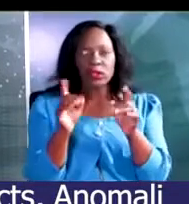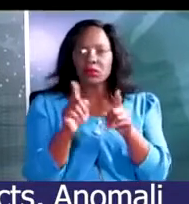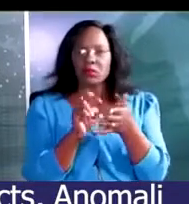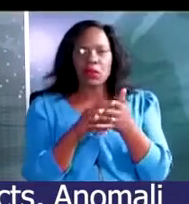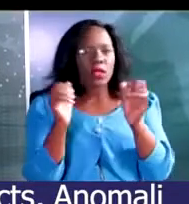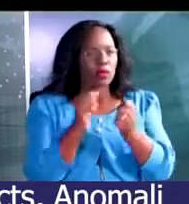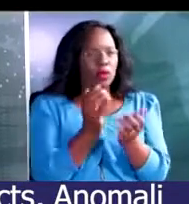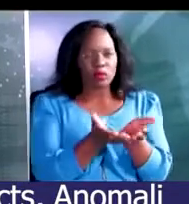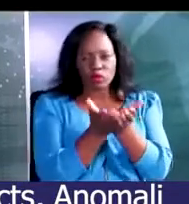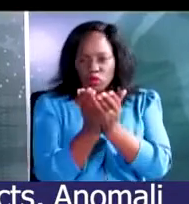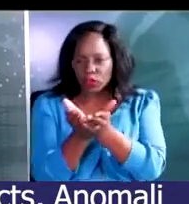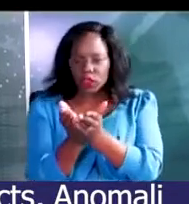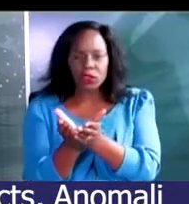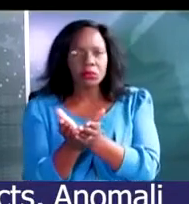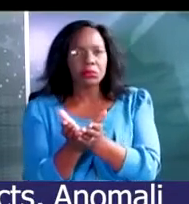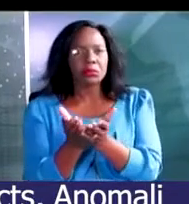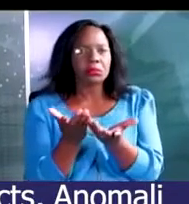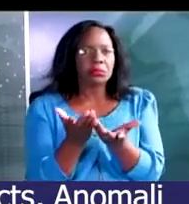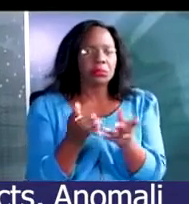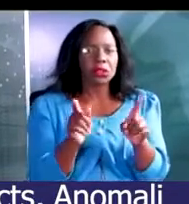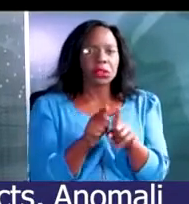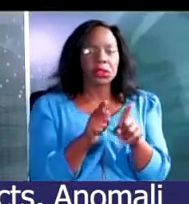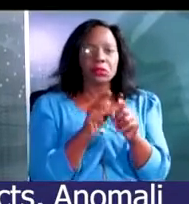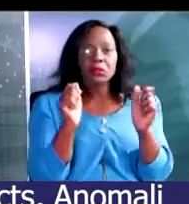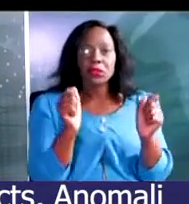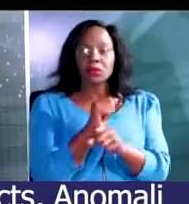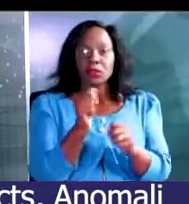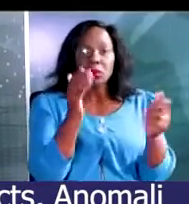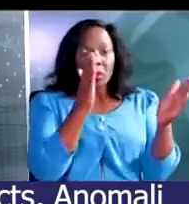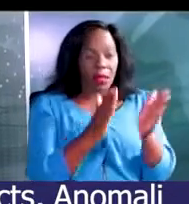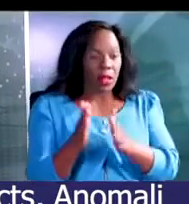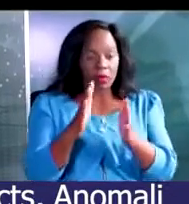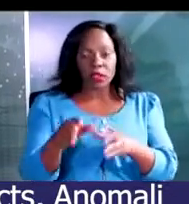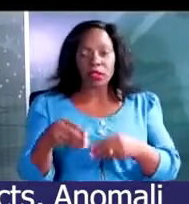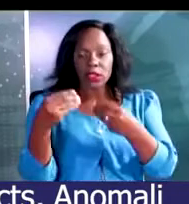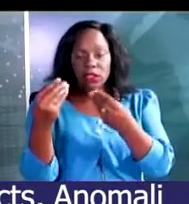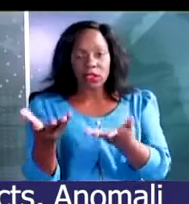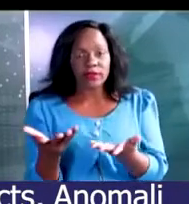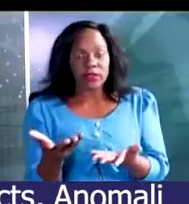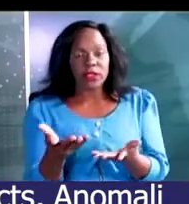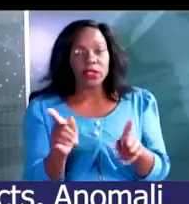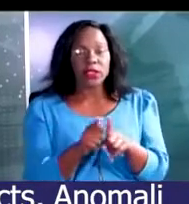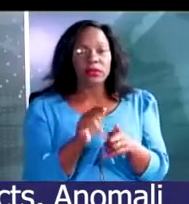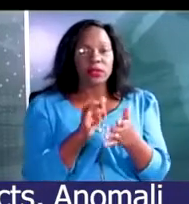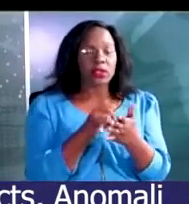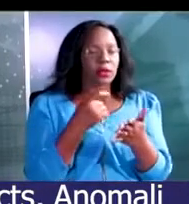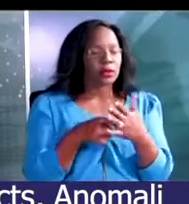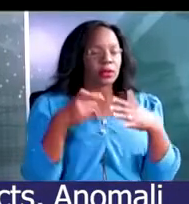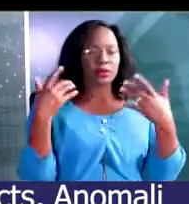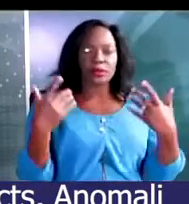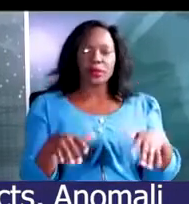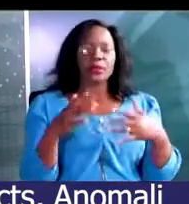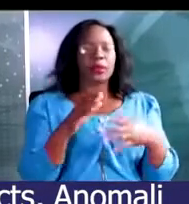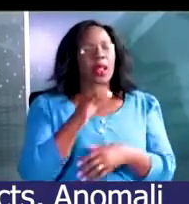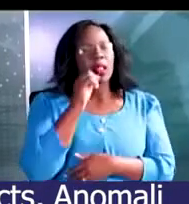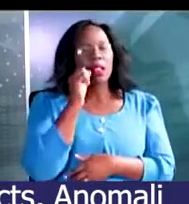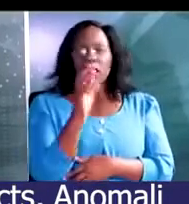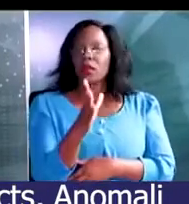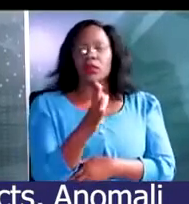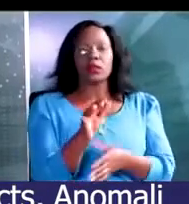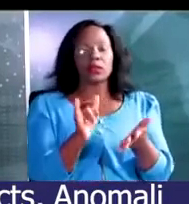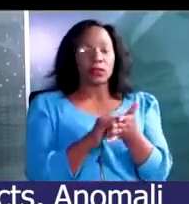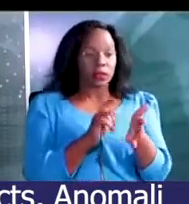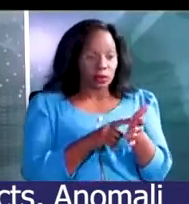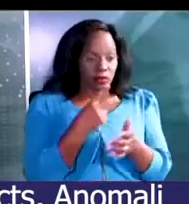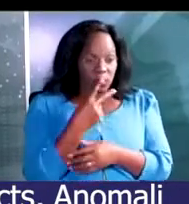ship shipments when they should, not being able to schedule deliveries. The costs are phenomenal. So when you look at the cost